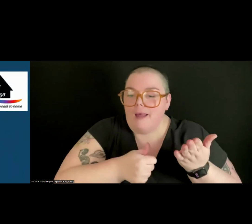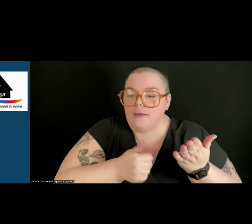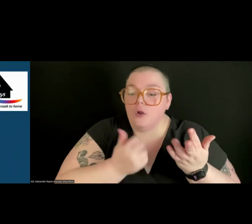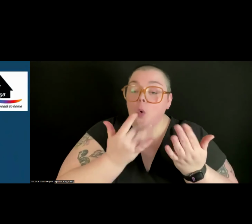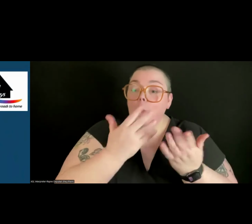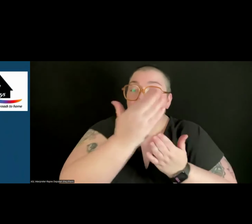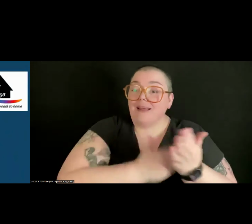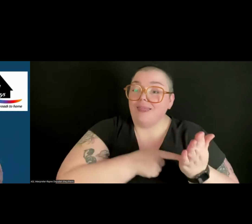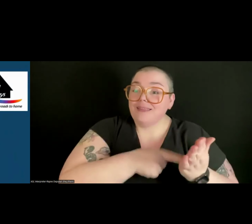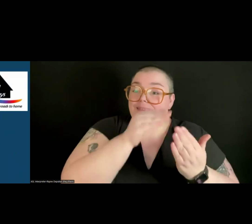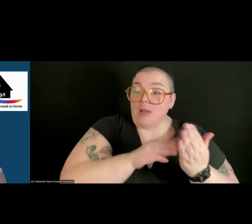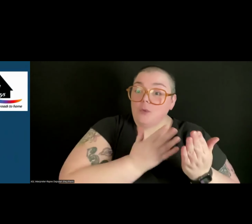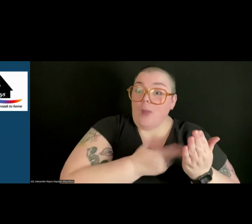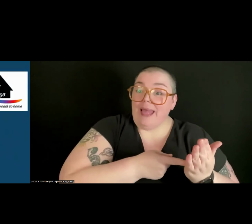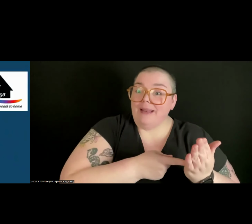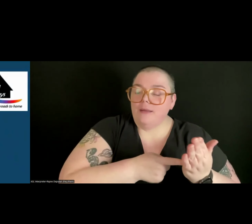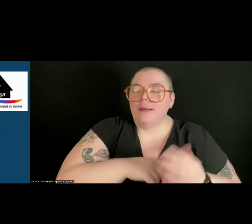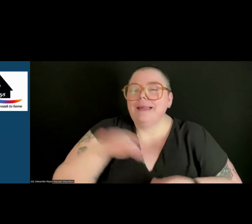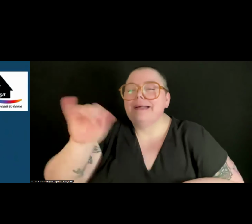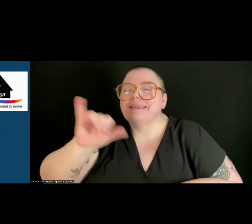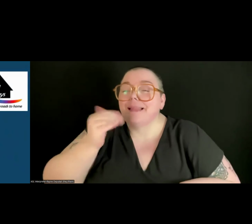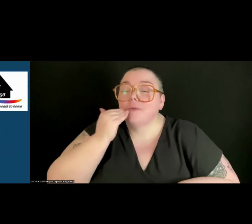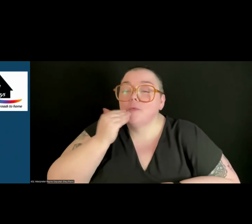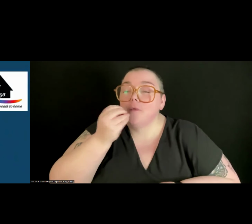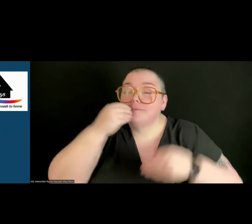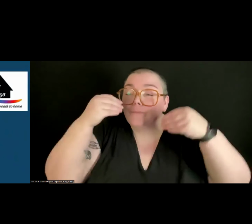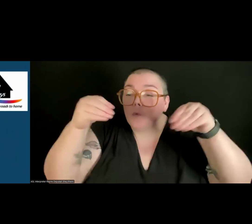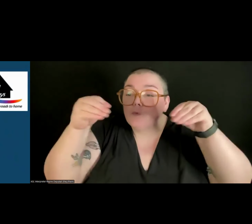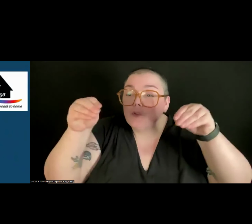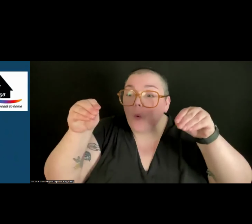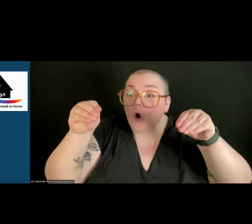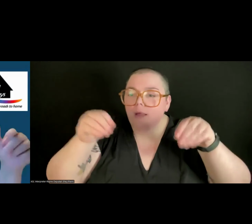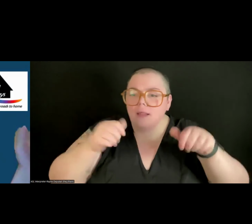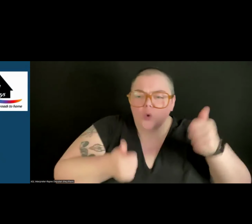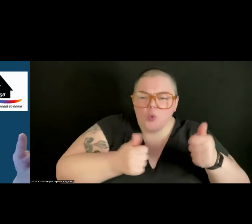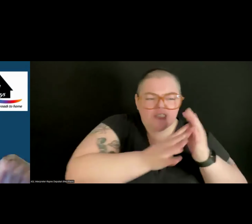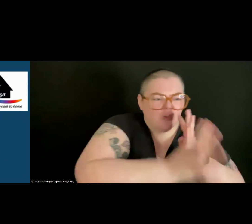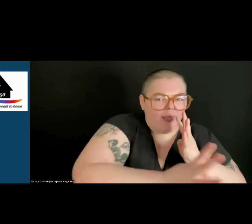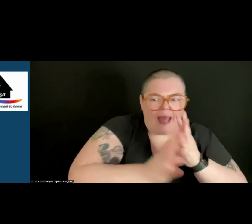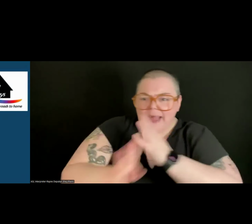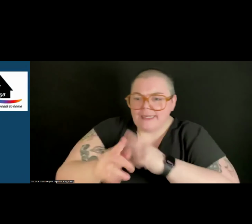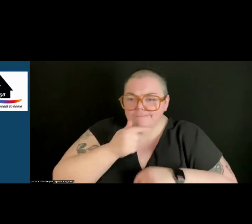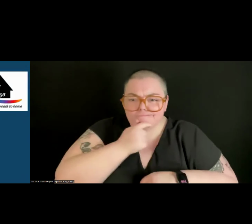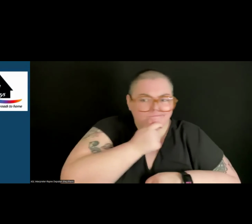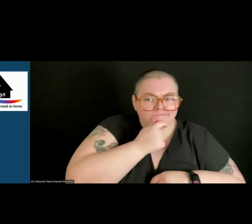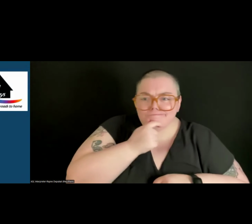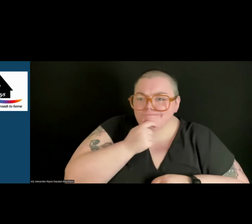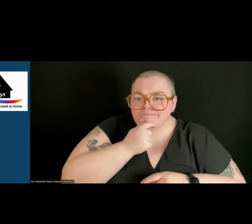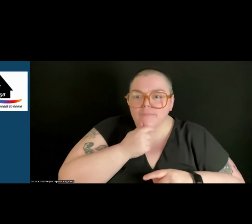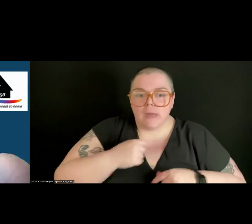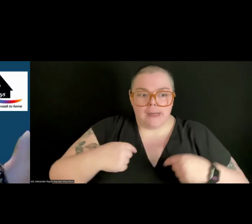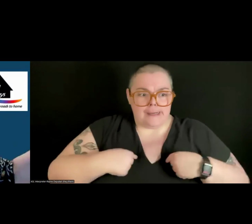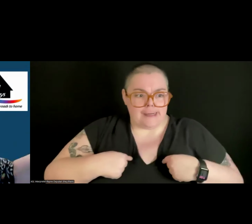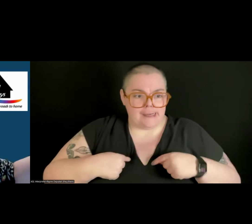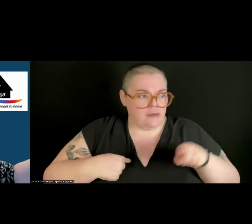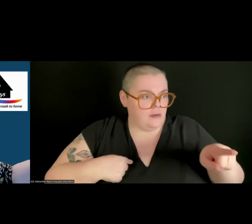at the grocery store and you can't tell which checkout line is moving fastest. So you get in one line, you put your husband in another line, you